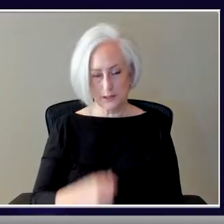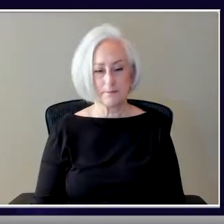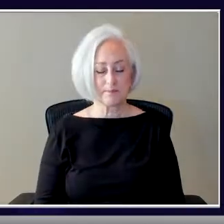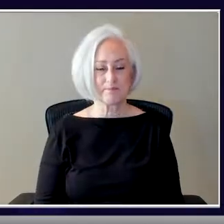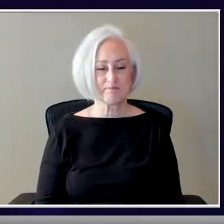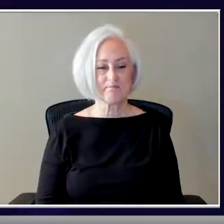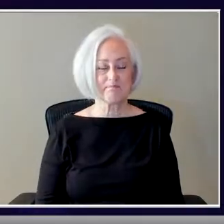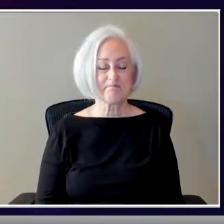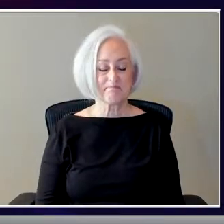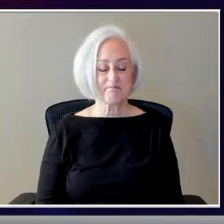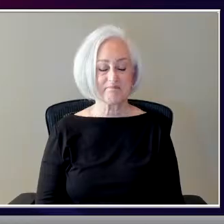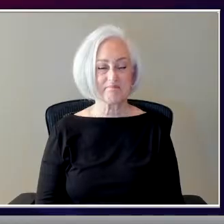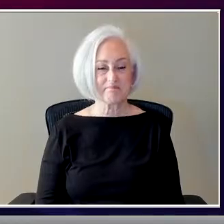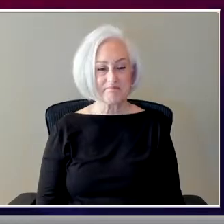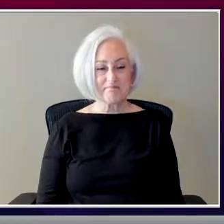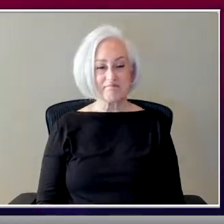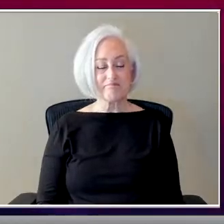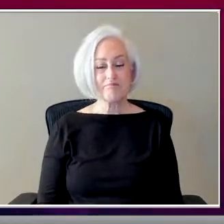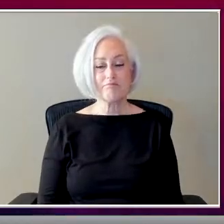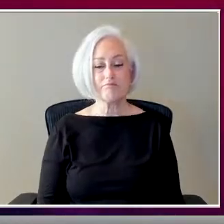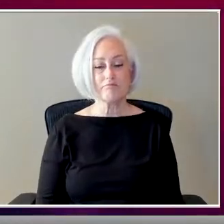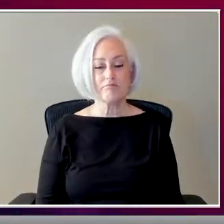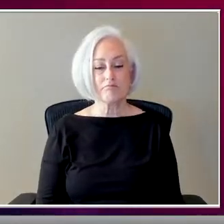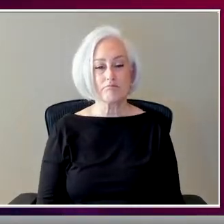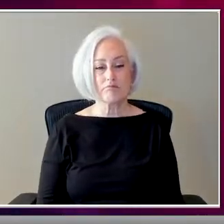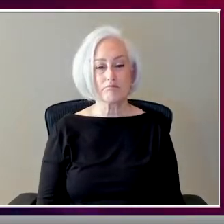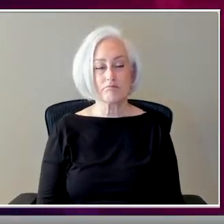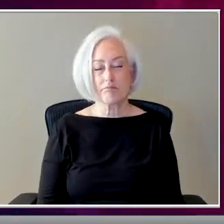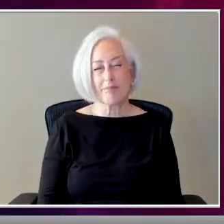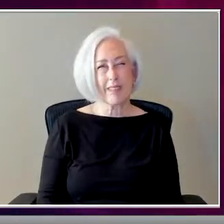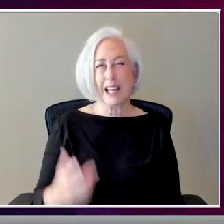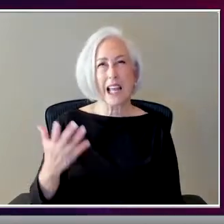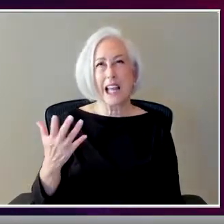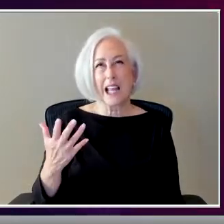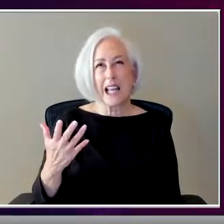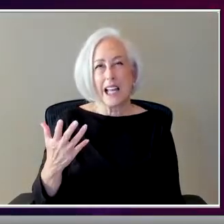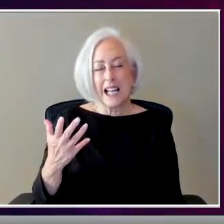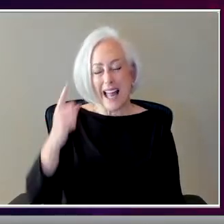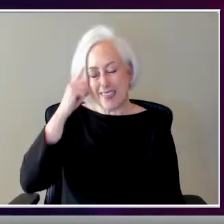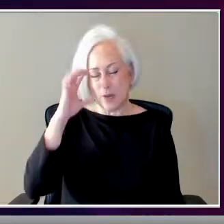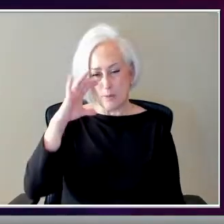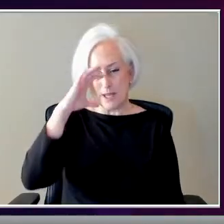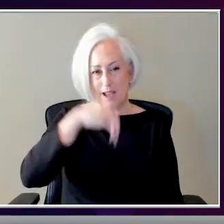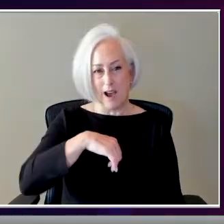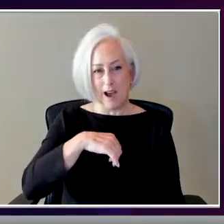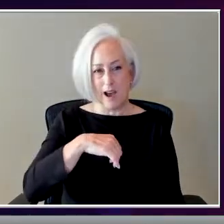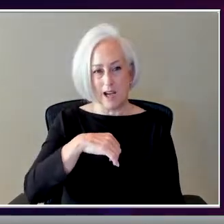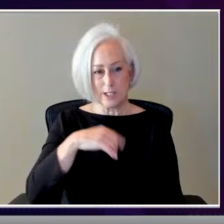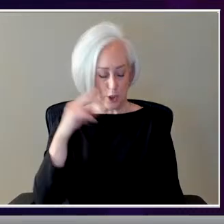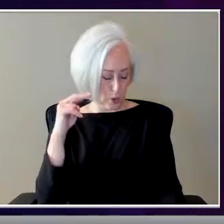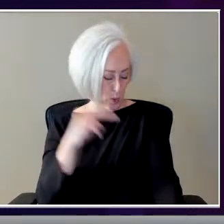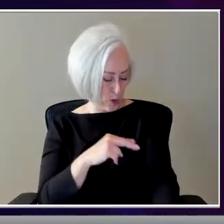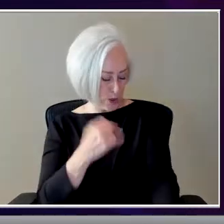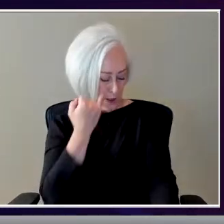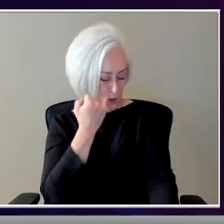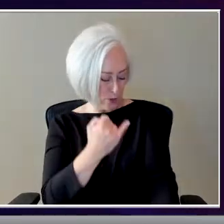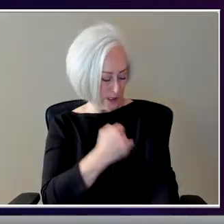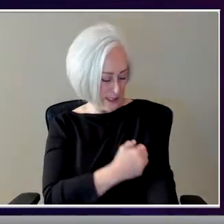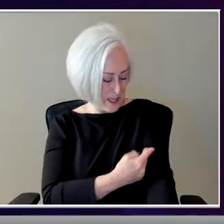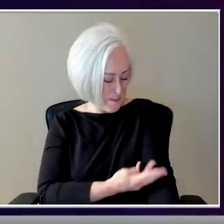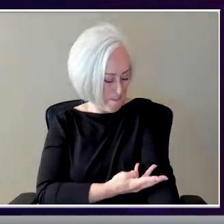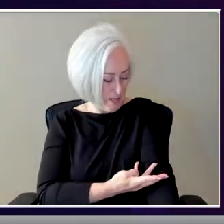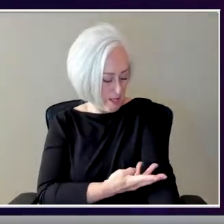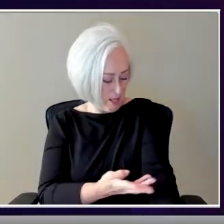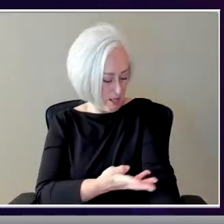And I think it would be so odd to be looking down and see the buckets and know your blood's